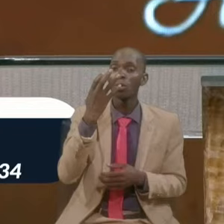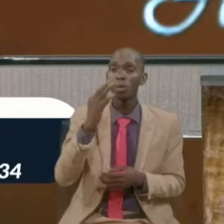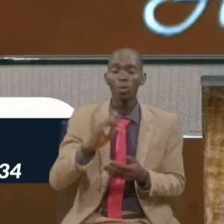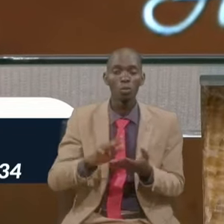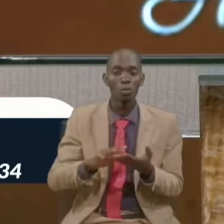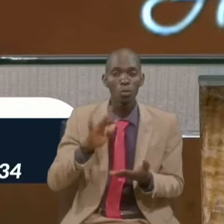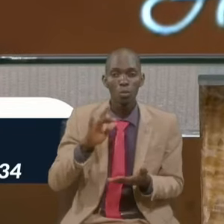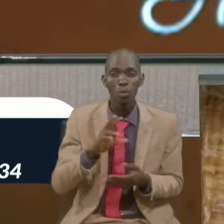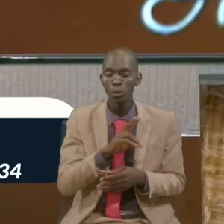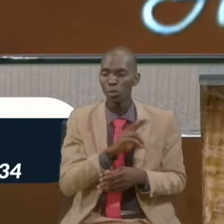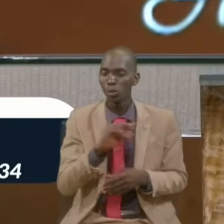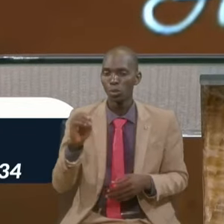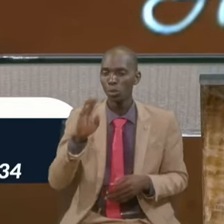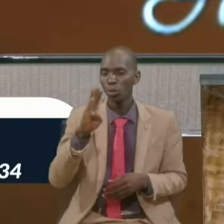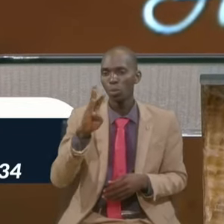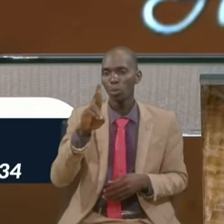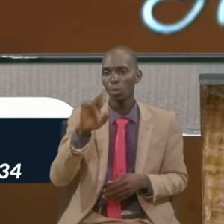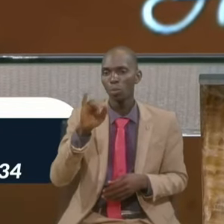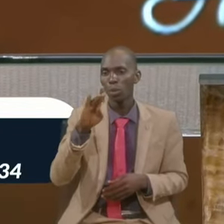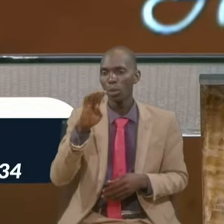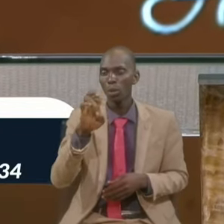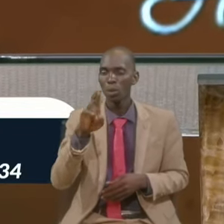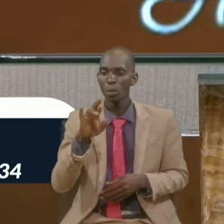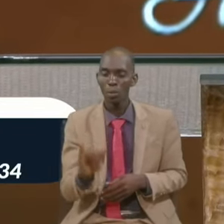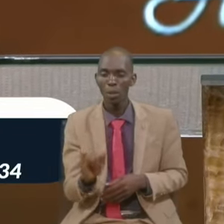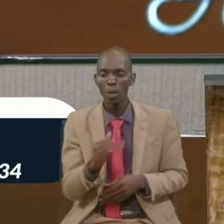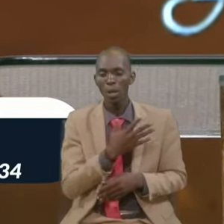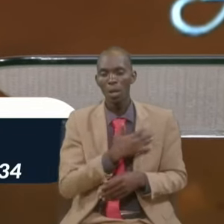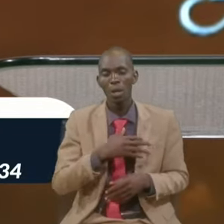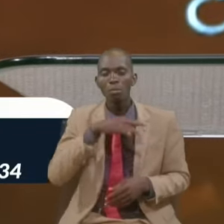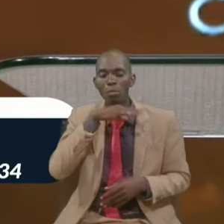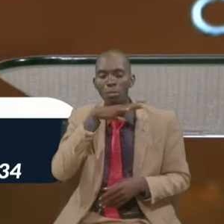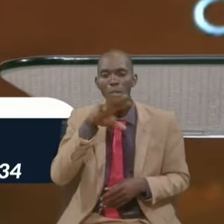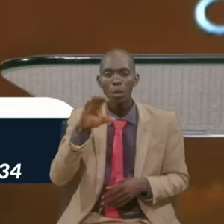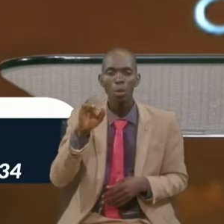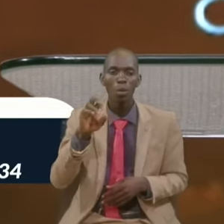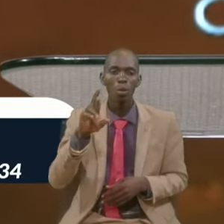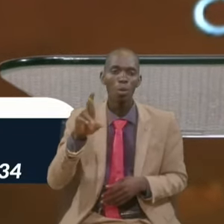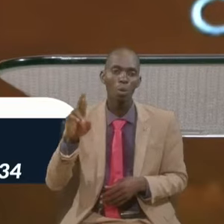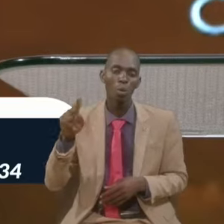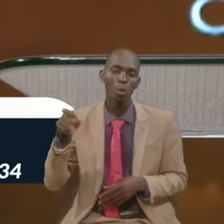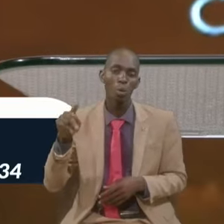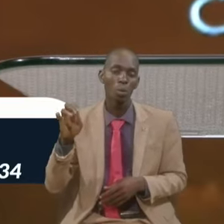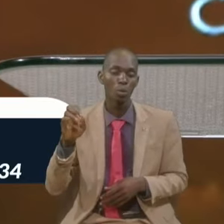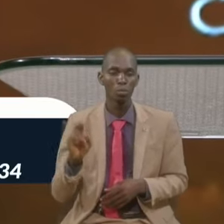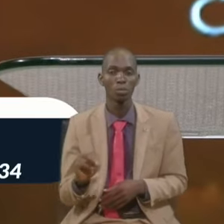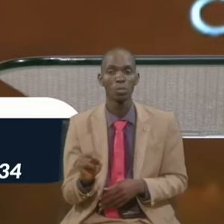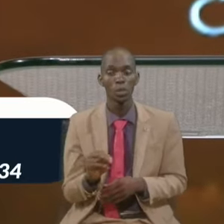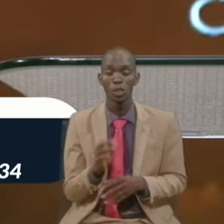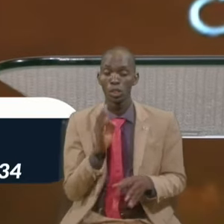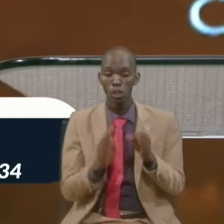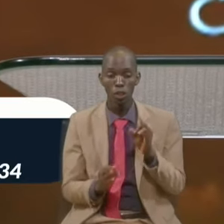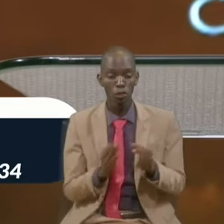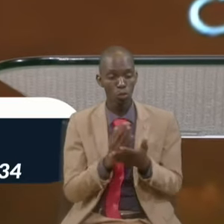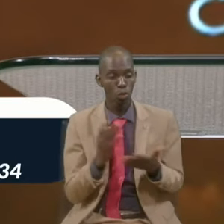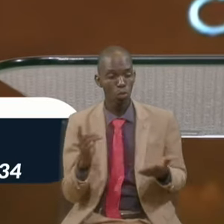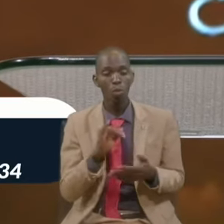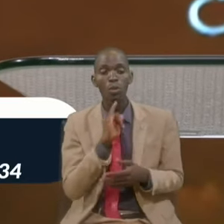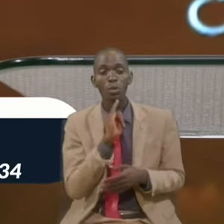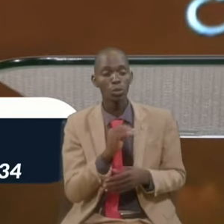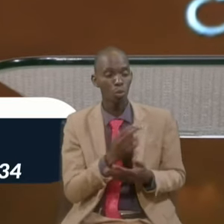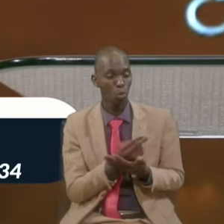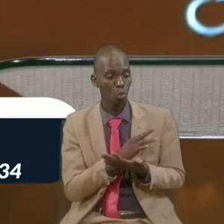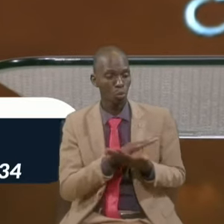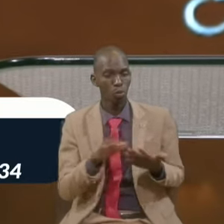bribery, no corruption. You'll expect that if somebody is holy, there'll be no bribery or corruption.